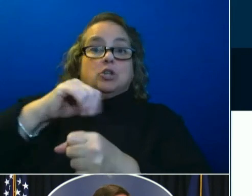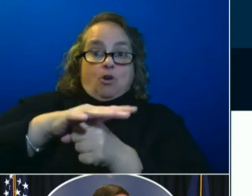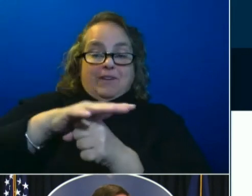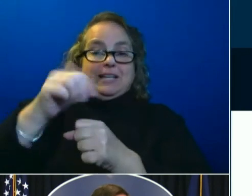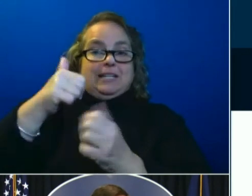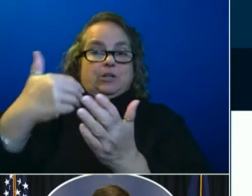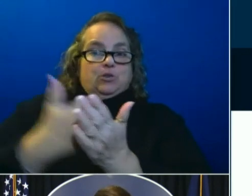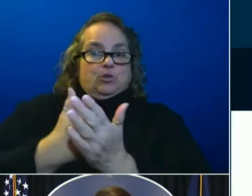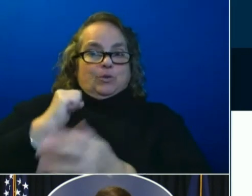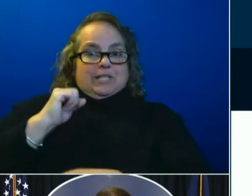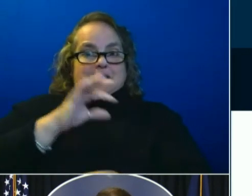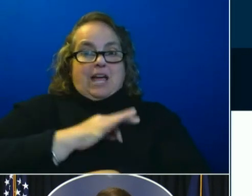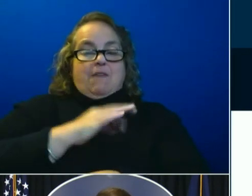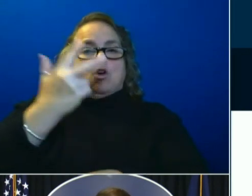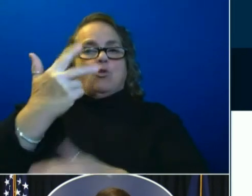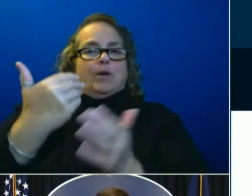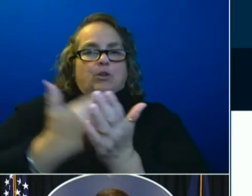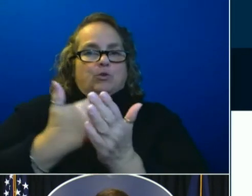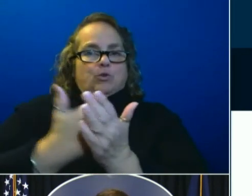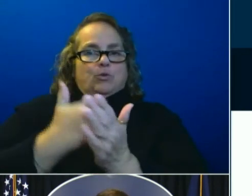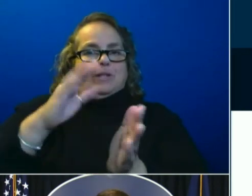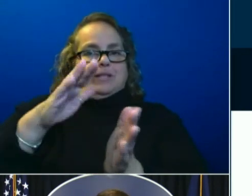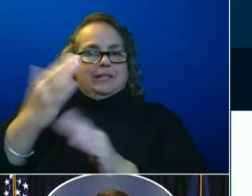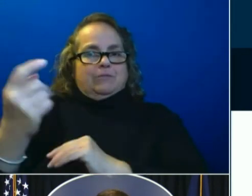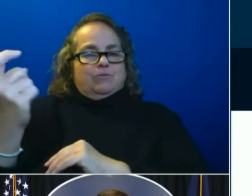attributable to long-term care.